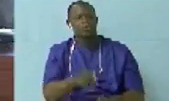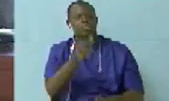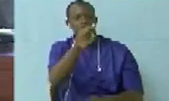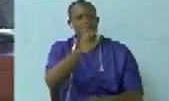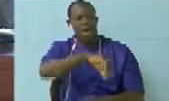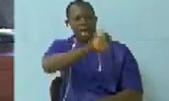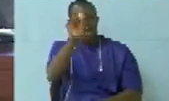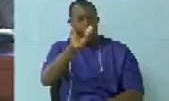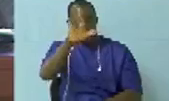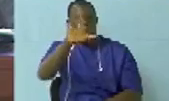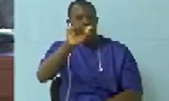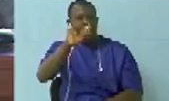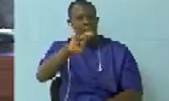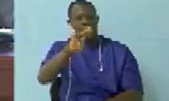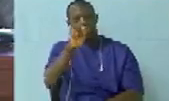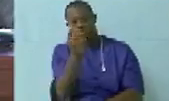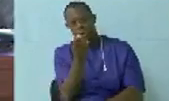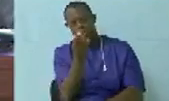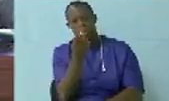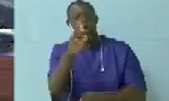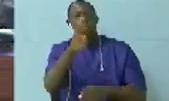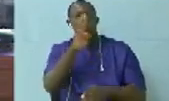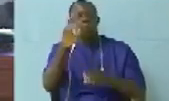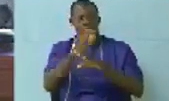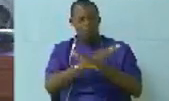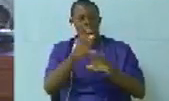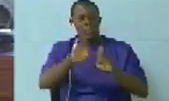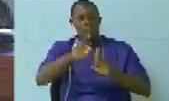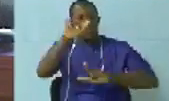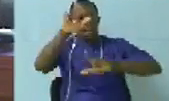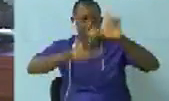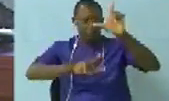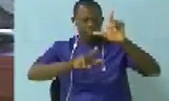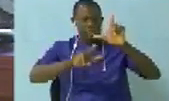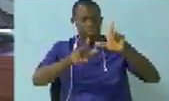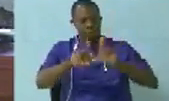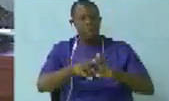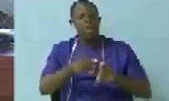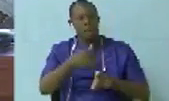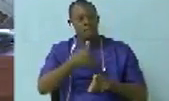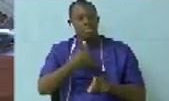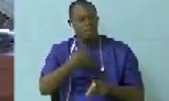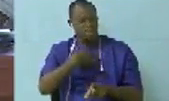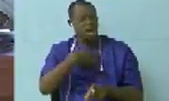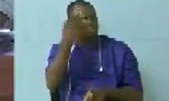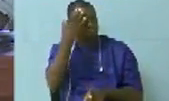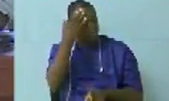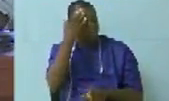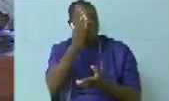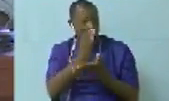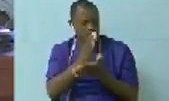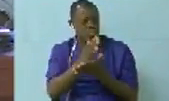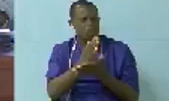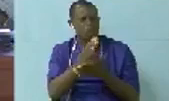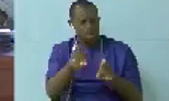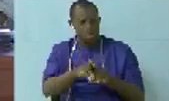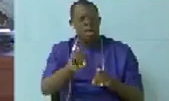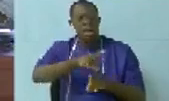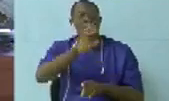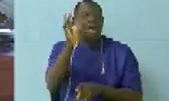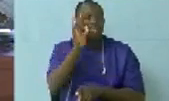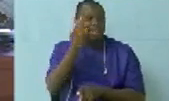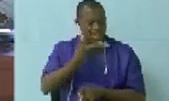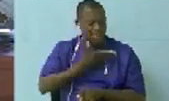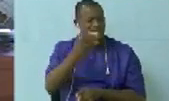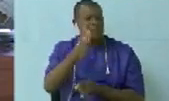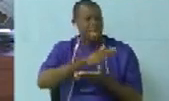and Langton, who was senior in rank, I know the answer is obvious, but I have a reason for asking. Itani Langton makamo la karola jumala makamo